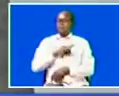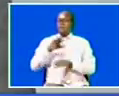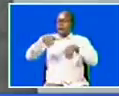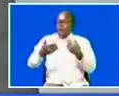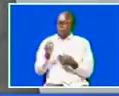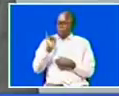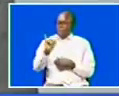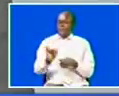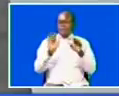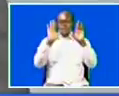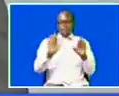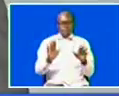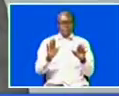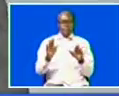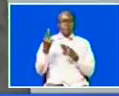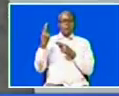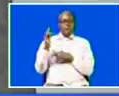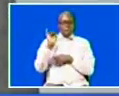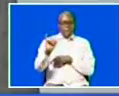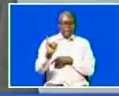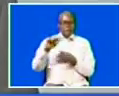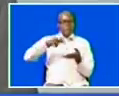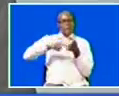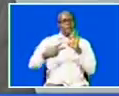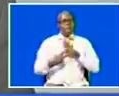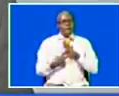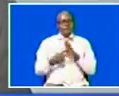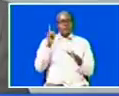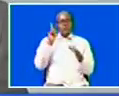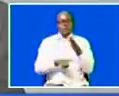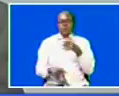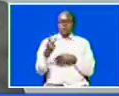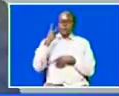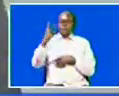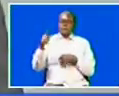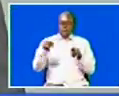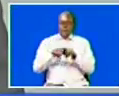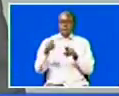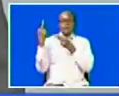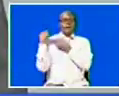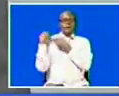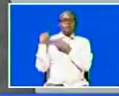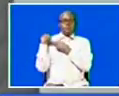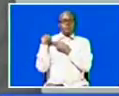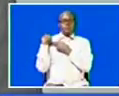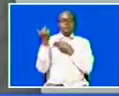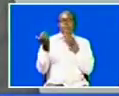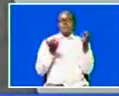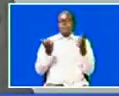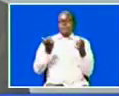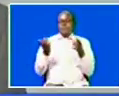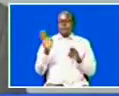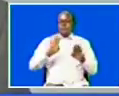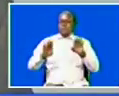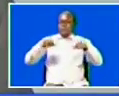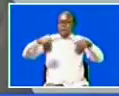So I hope that sort of defines what I look at as responsible business conduct. Then how